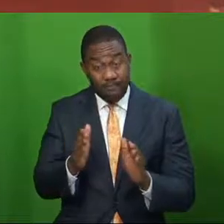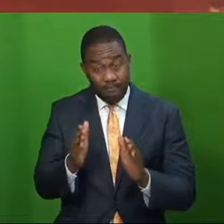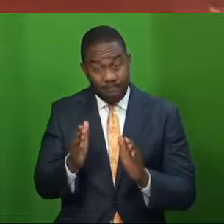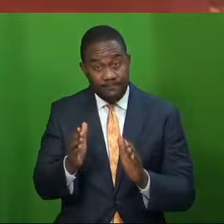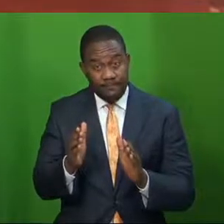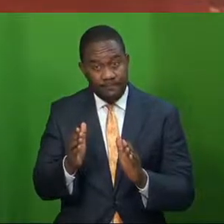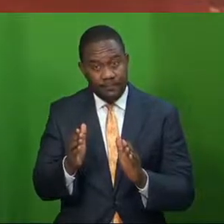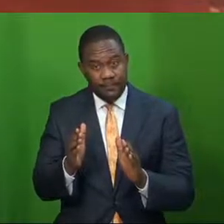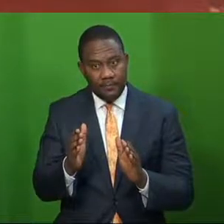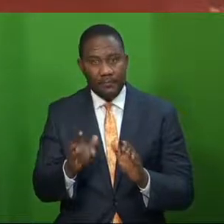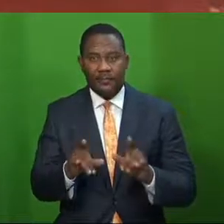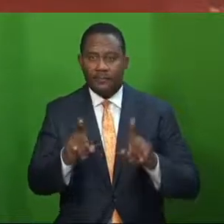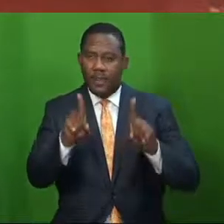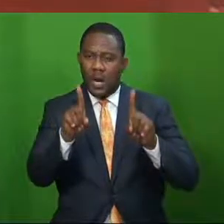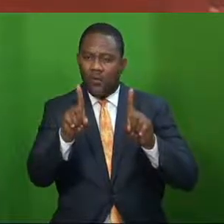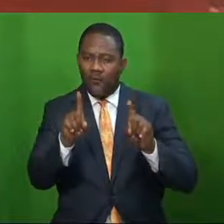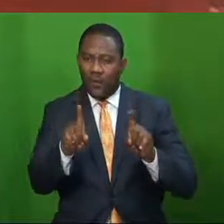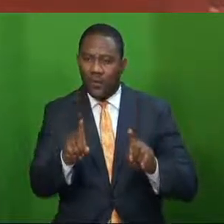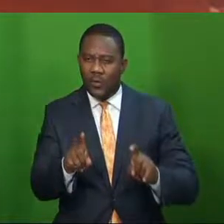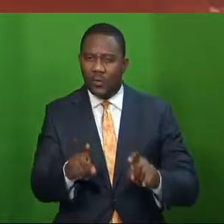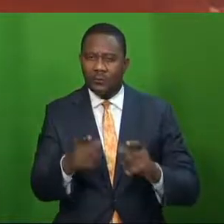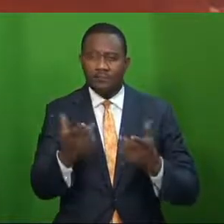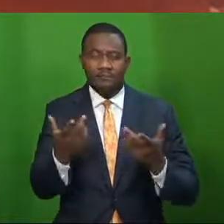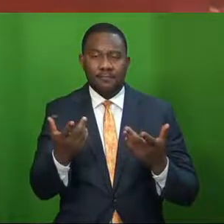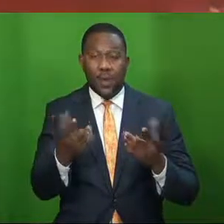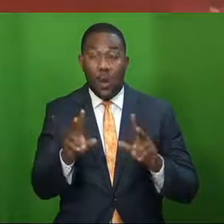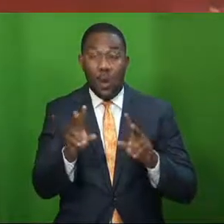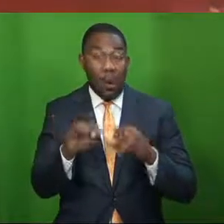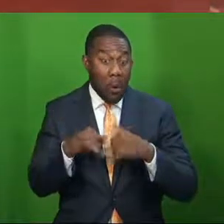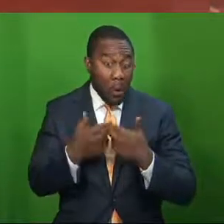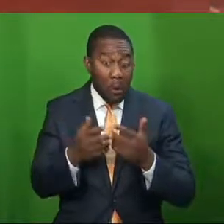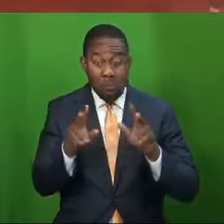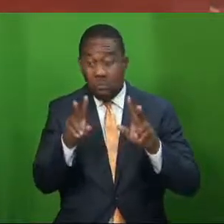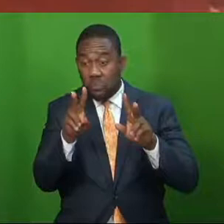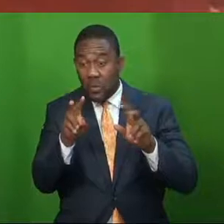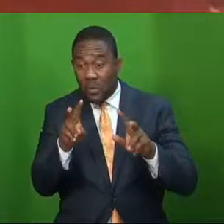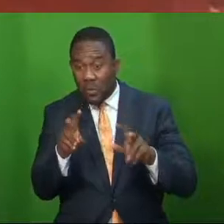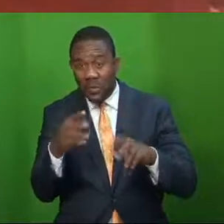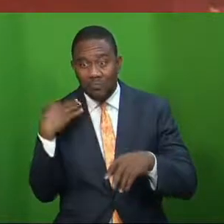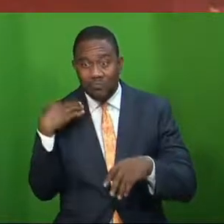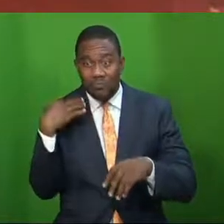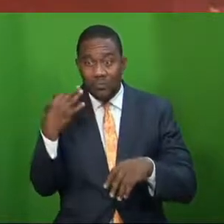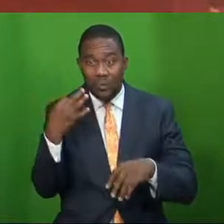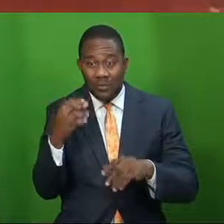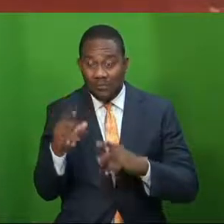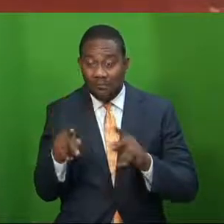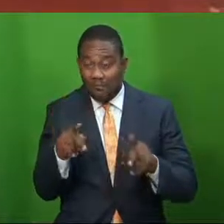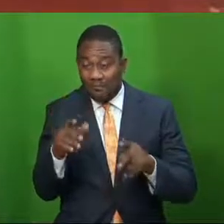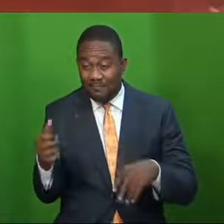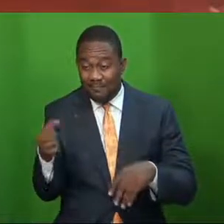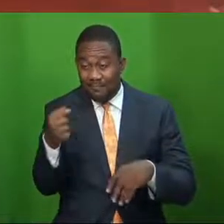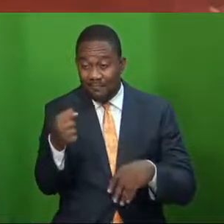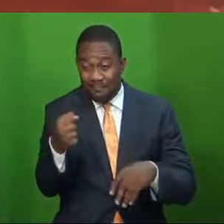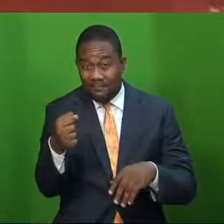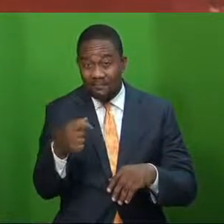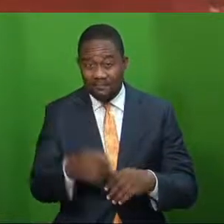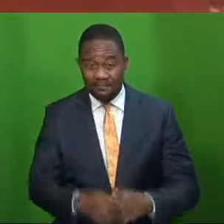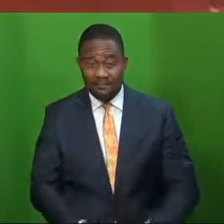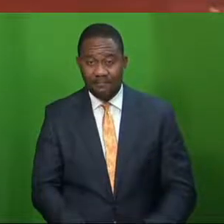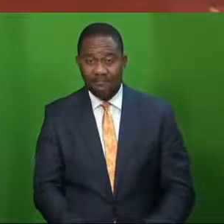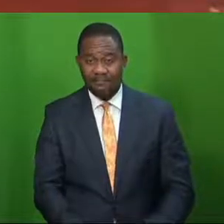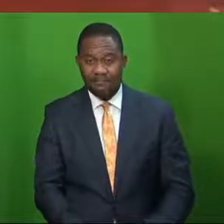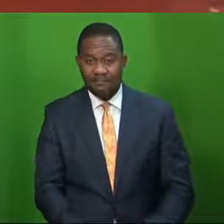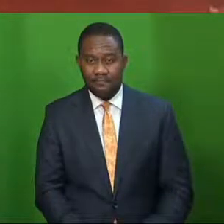vetting or screening of nominees. Once the reviewed